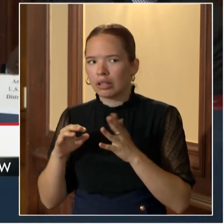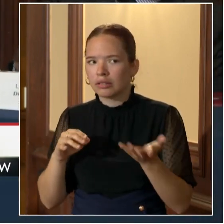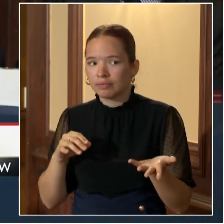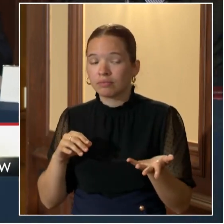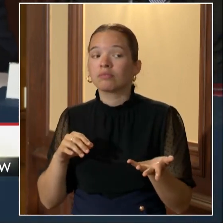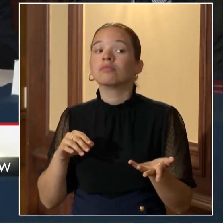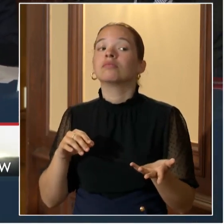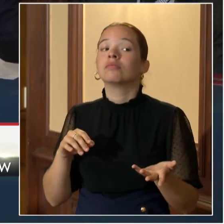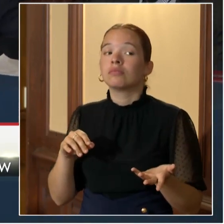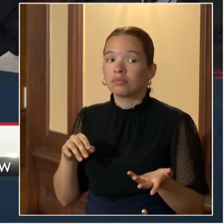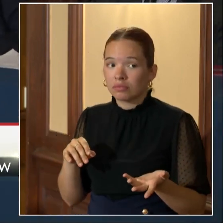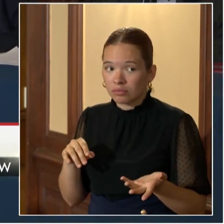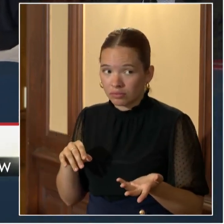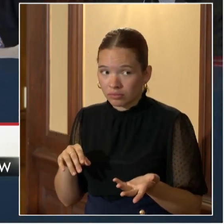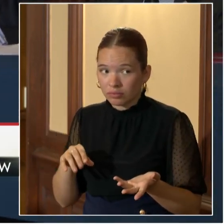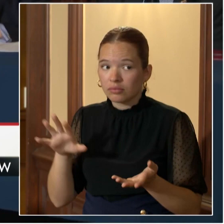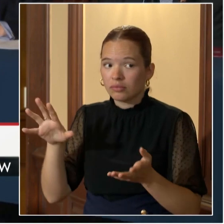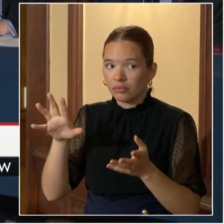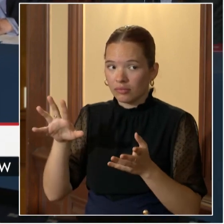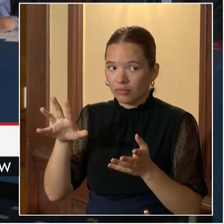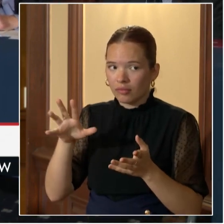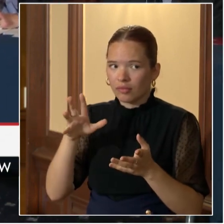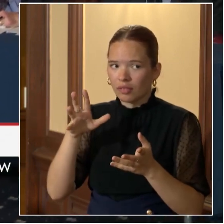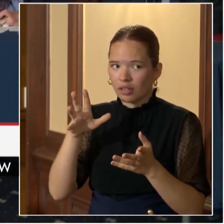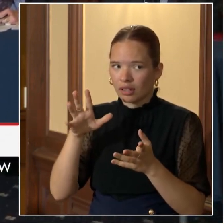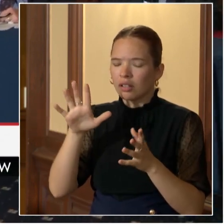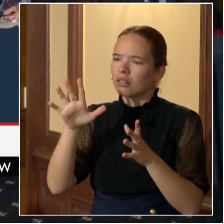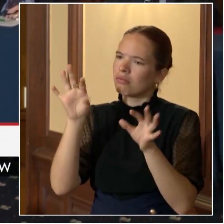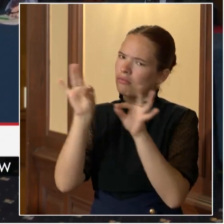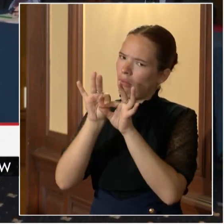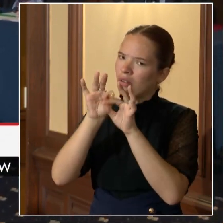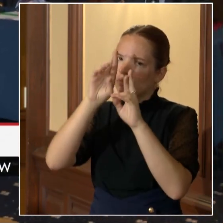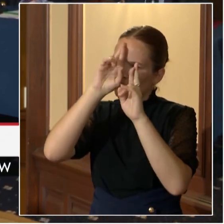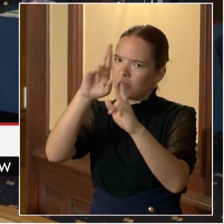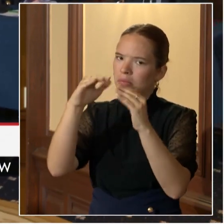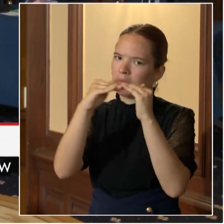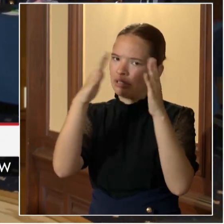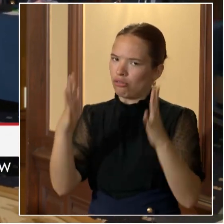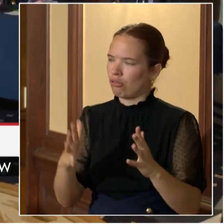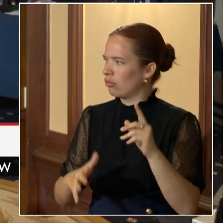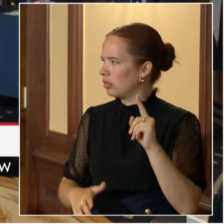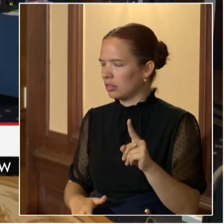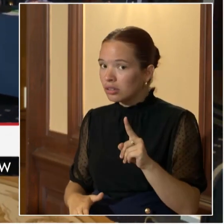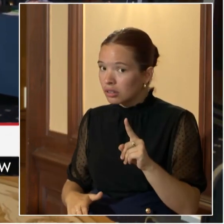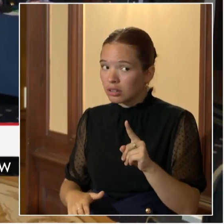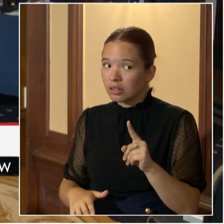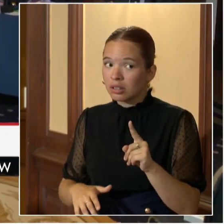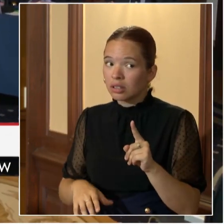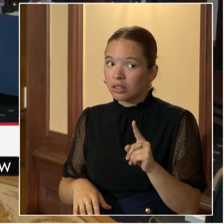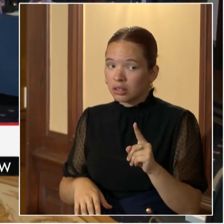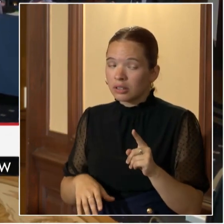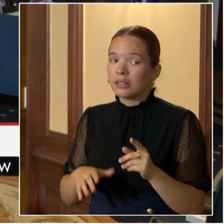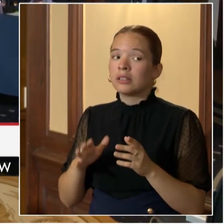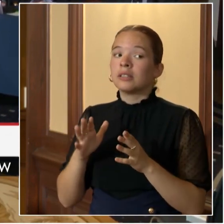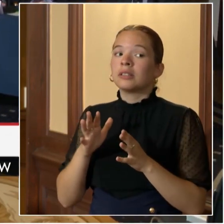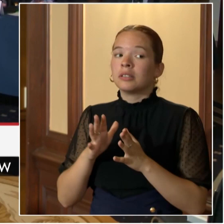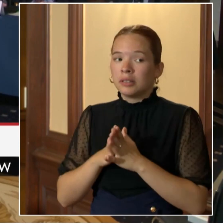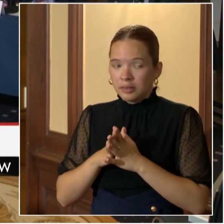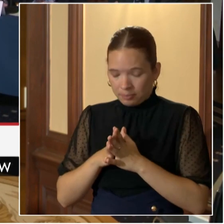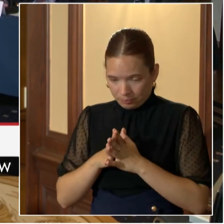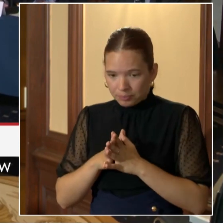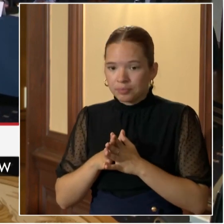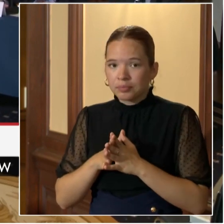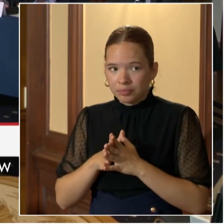to my colleague, your presentation wasn't quite in conformance with the legal realities. We have an